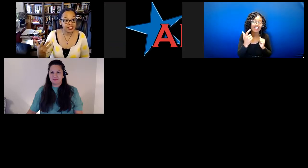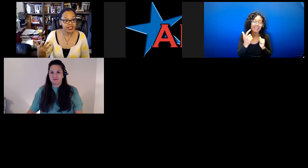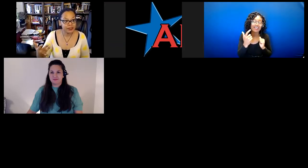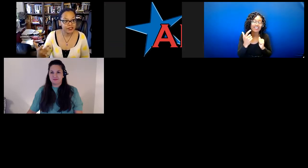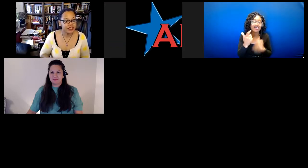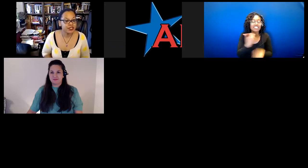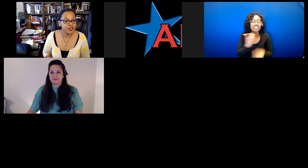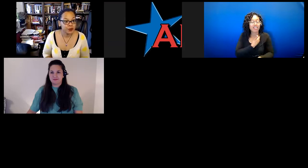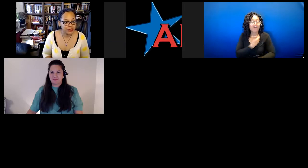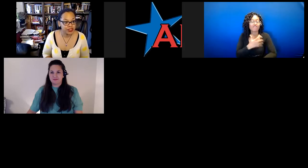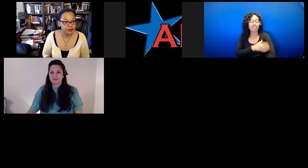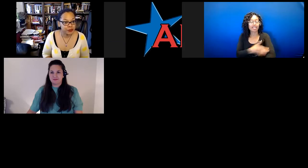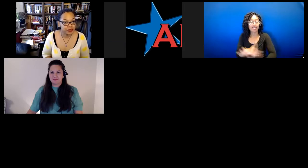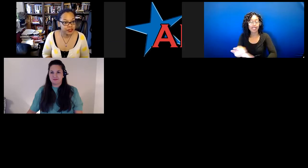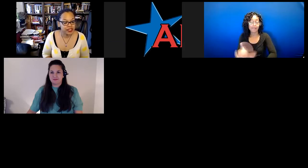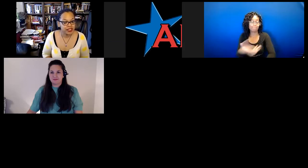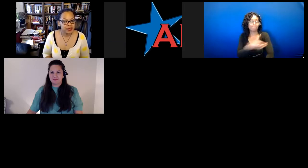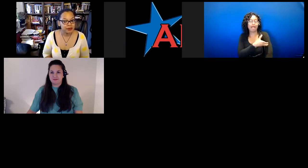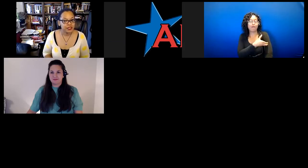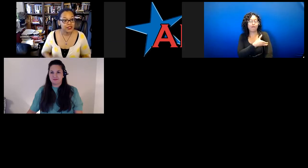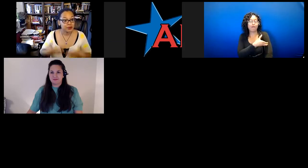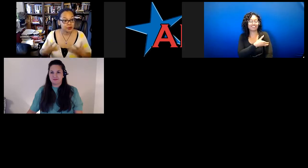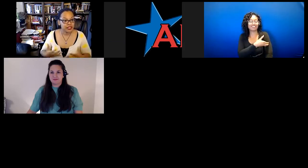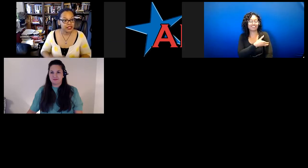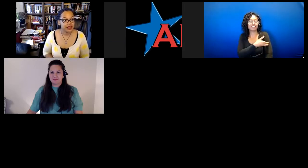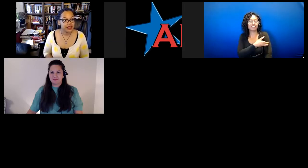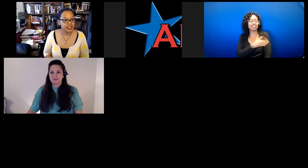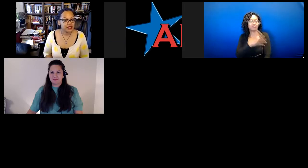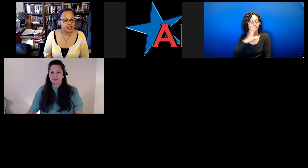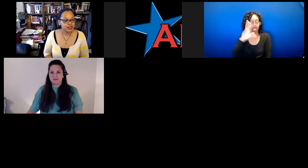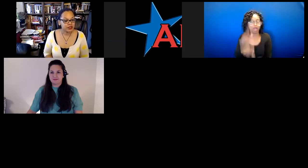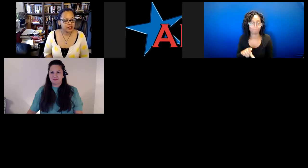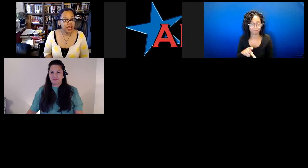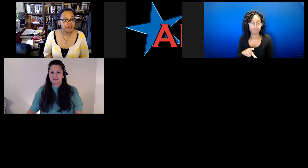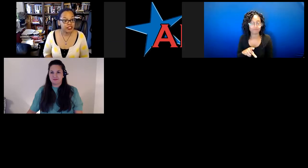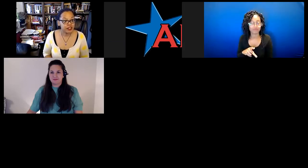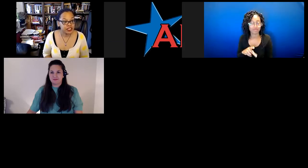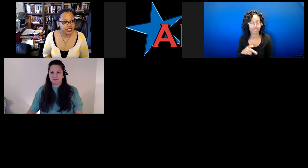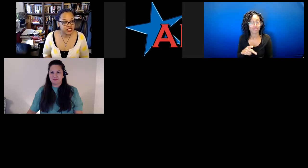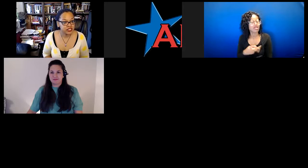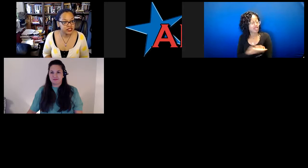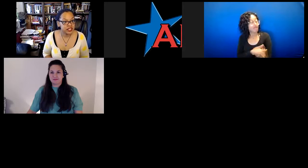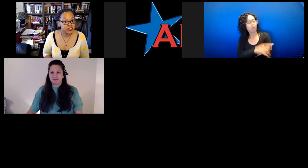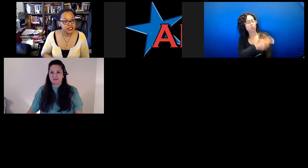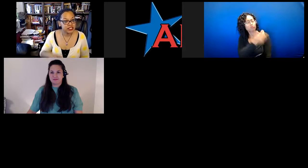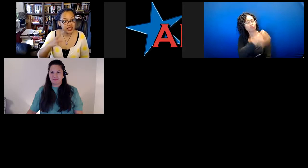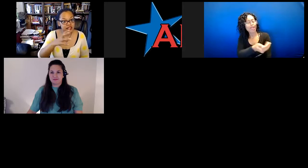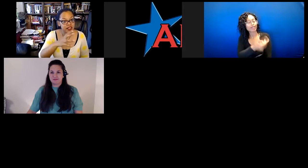self-empowerment and amplification of the voice of the person that you're supporting. I think having conversations,